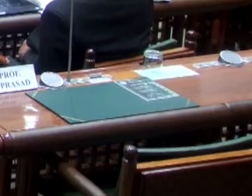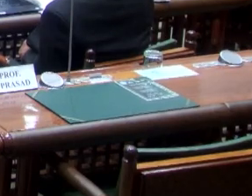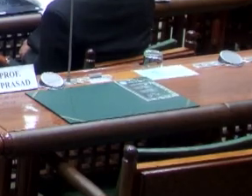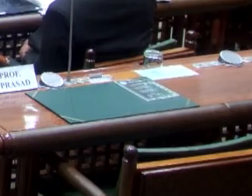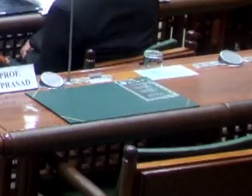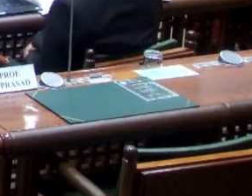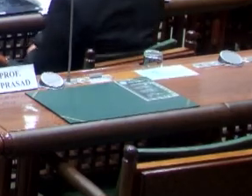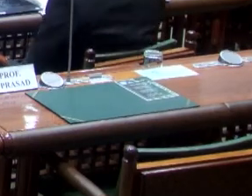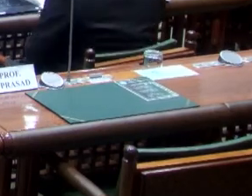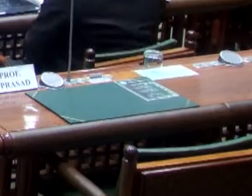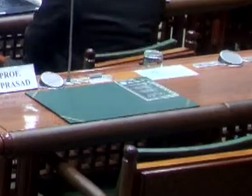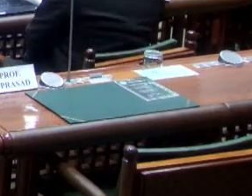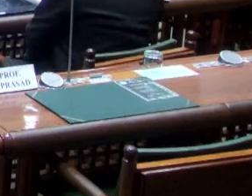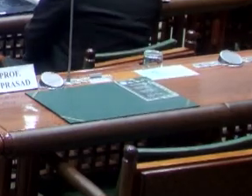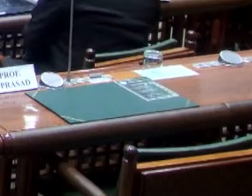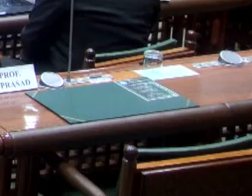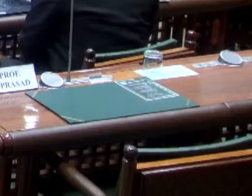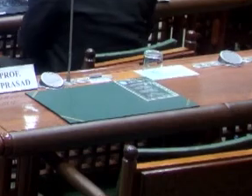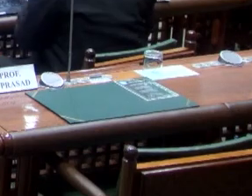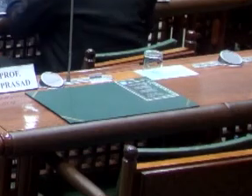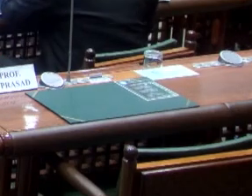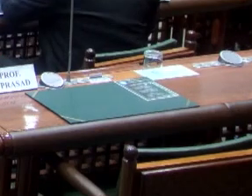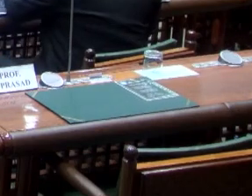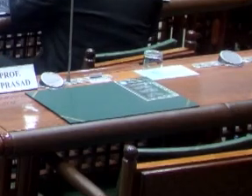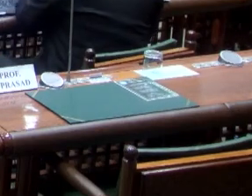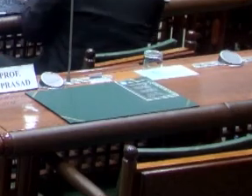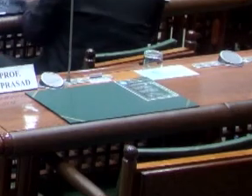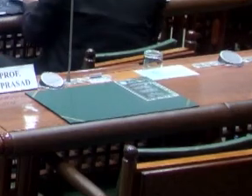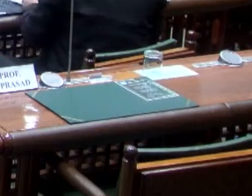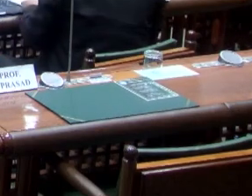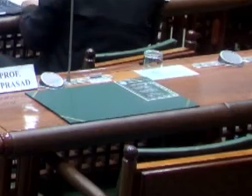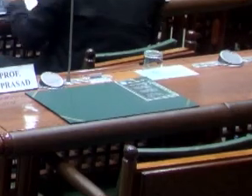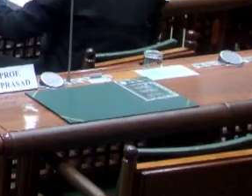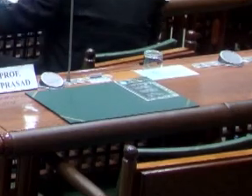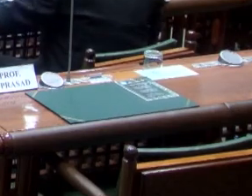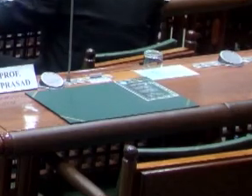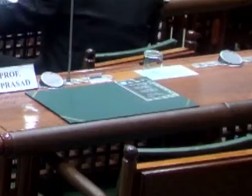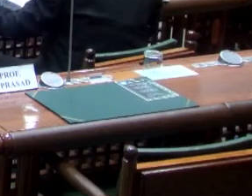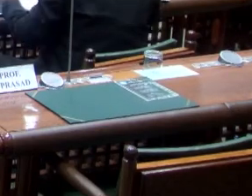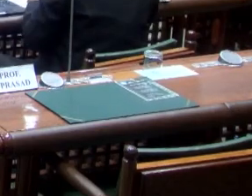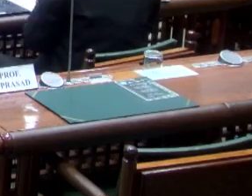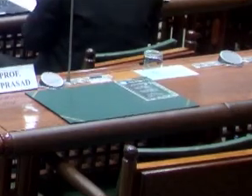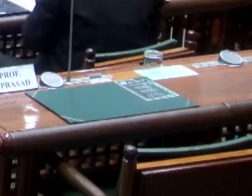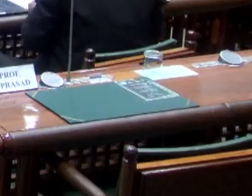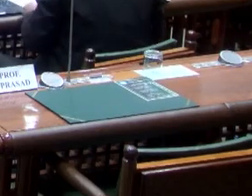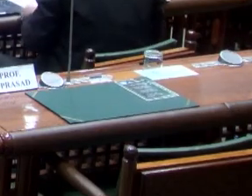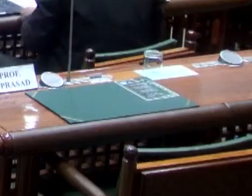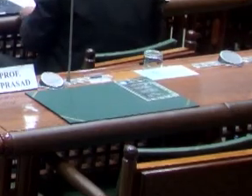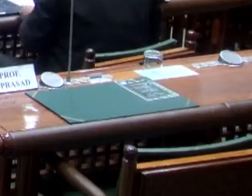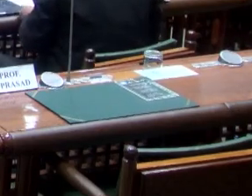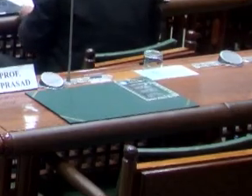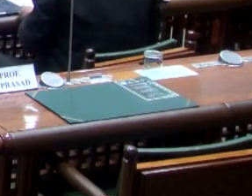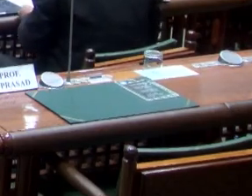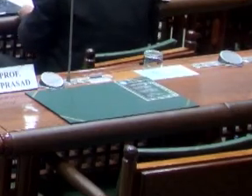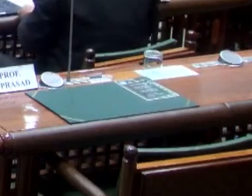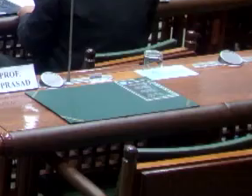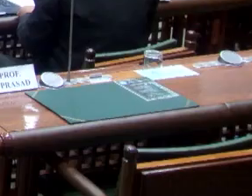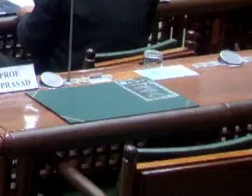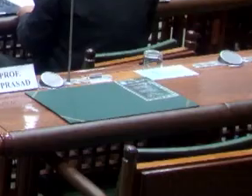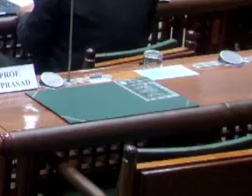Banaka, and good afternoon. Mr. Speaker, sir, I rise today in this Honourable House to lend my full support to the